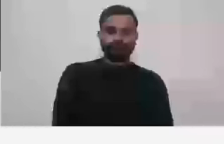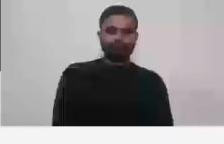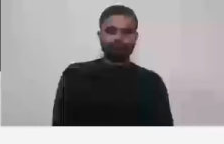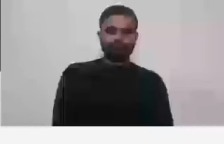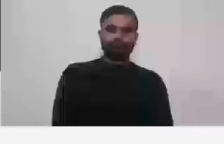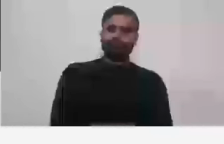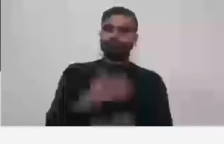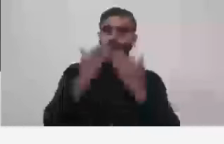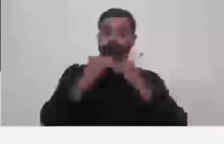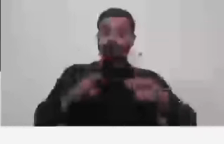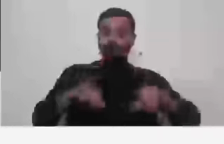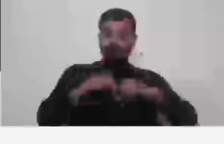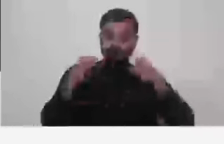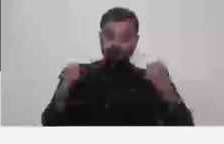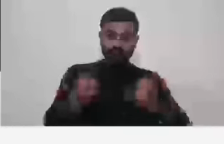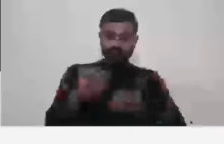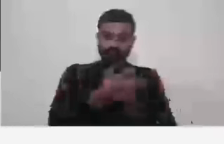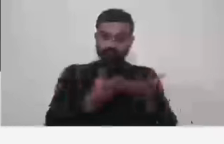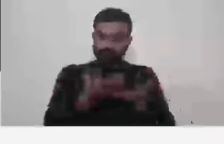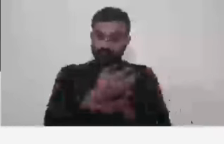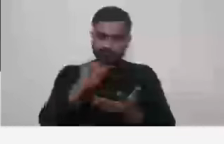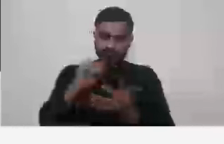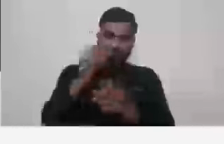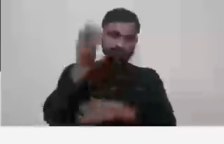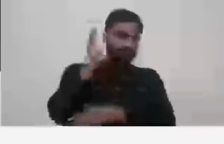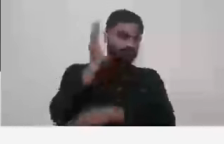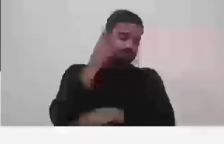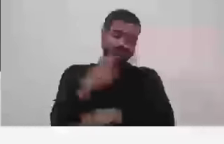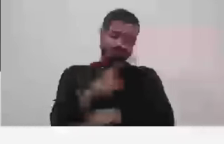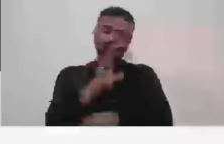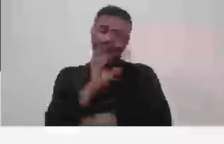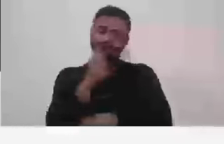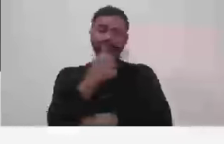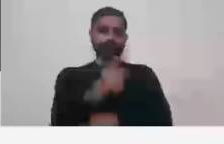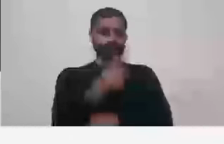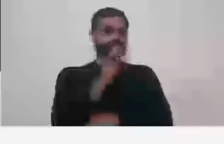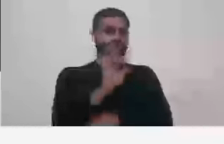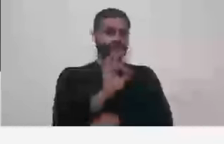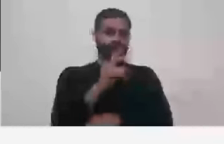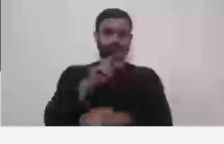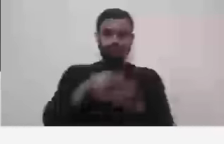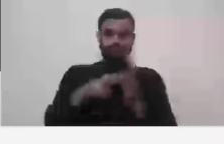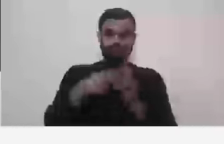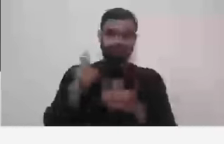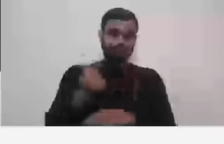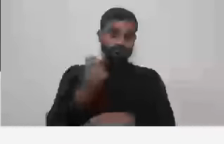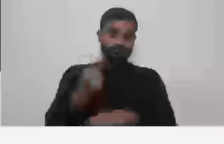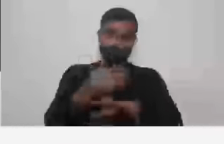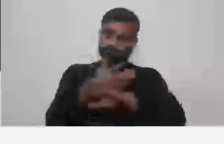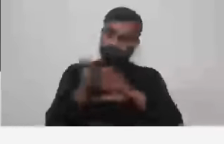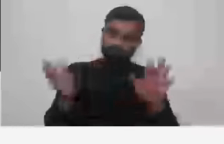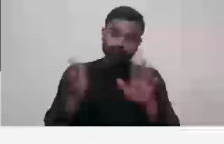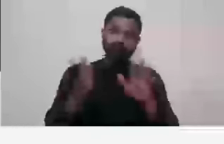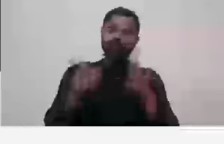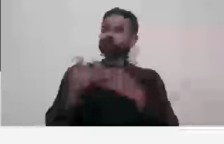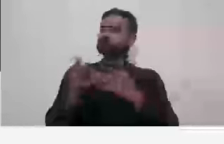Making students enact or discuss from their own lessons. Yeah, that's actually a good one, which we can use all over the STEM